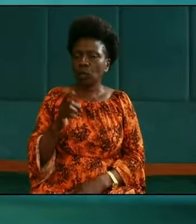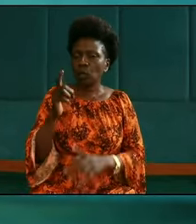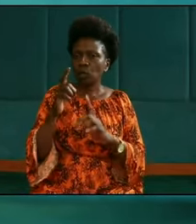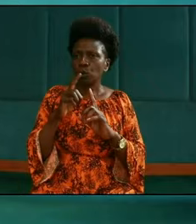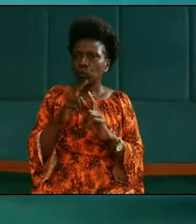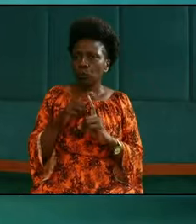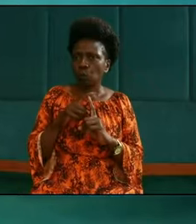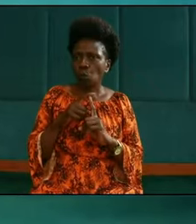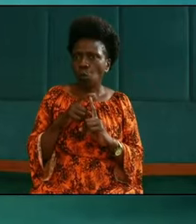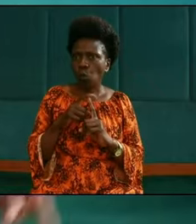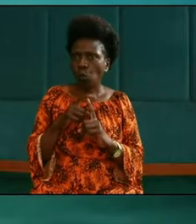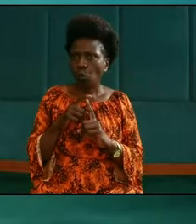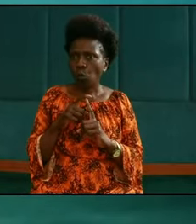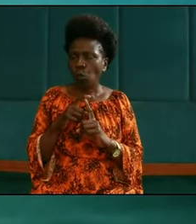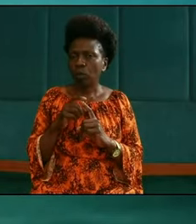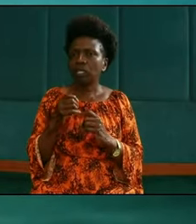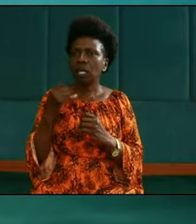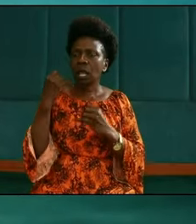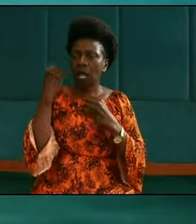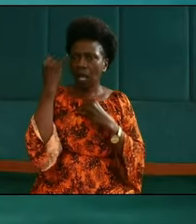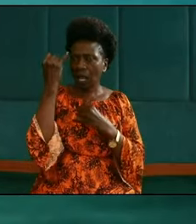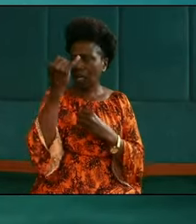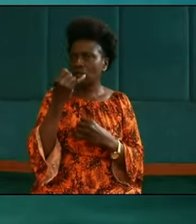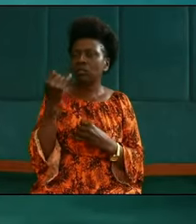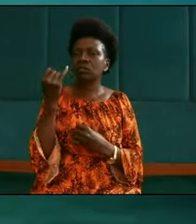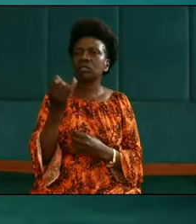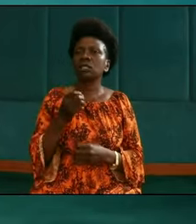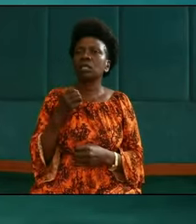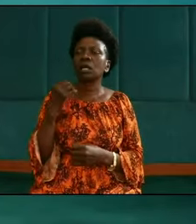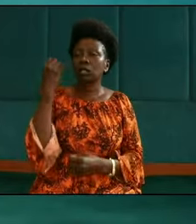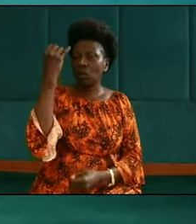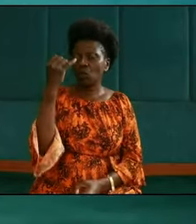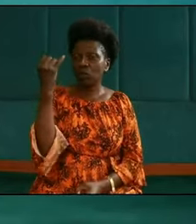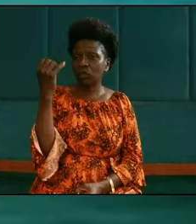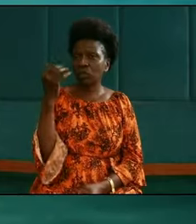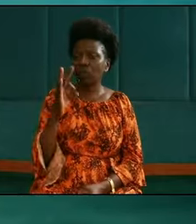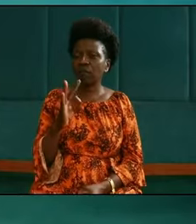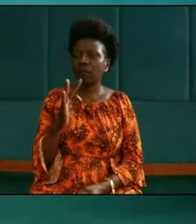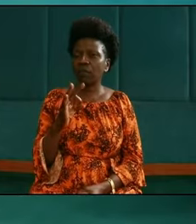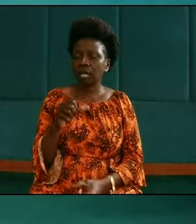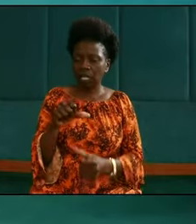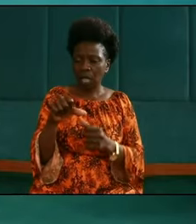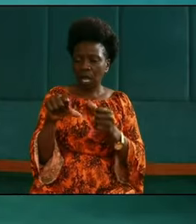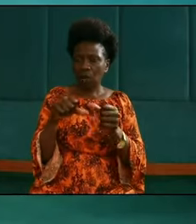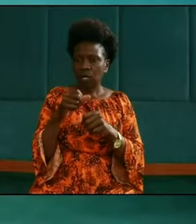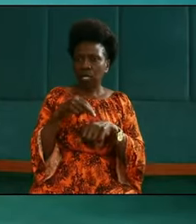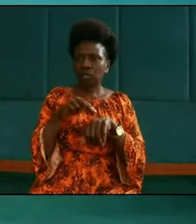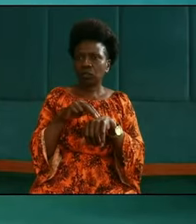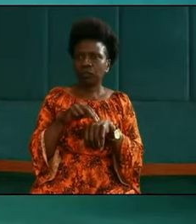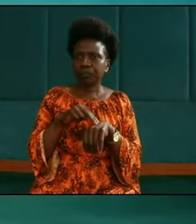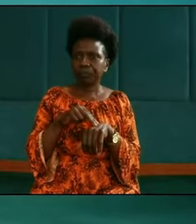to the idols, the gods of the surrounding